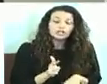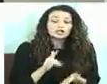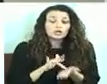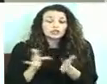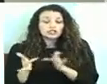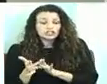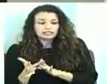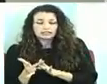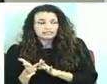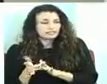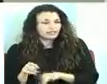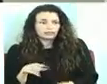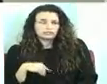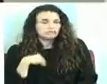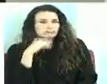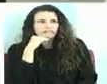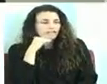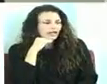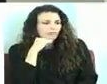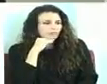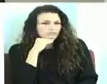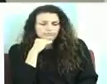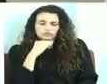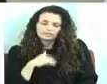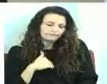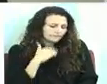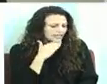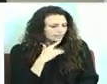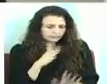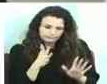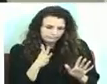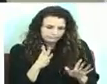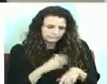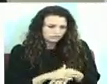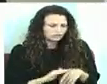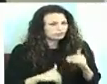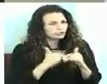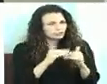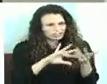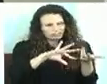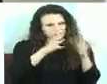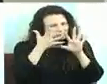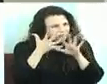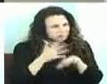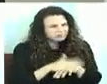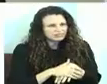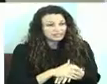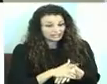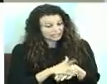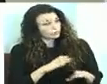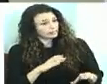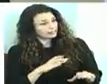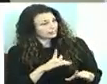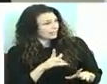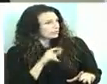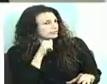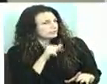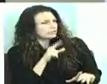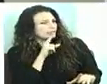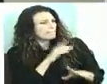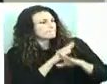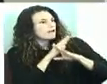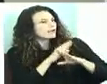had enough of the clutter. He had enough of the things blocking communication, and in this case, prayer, with the divine.